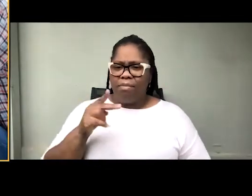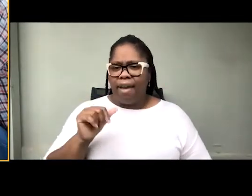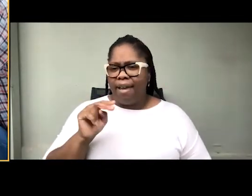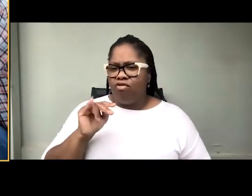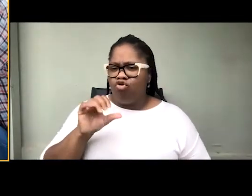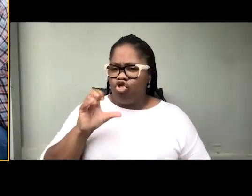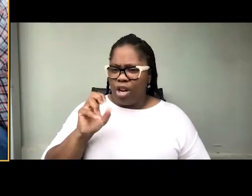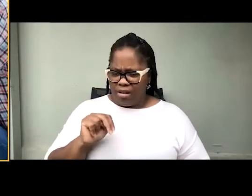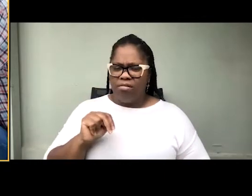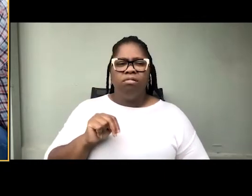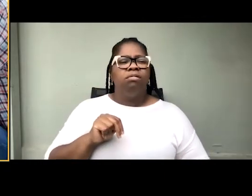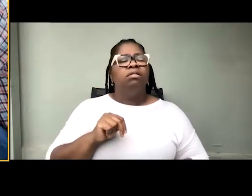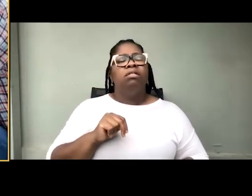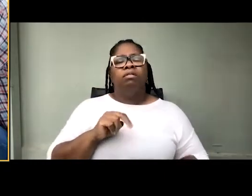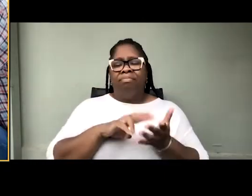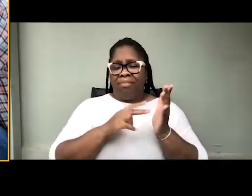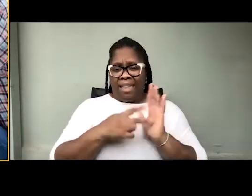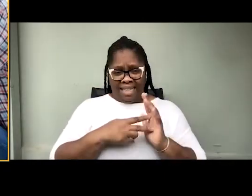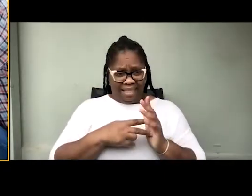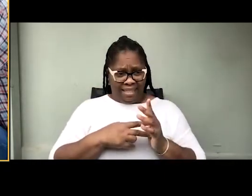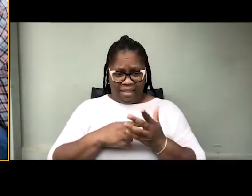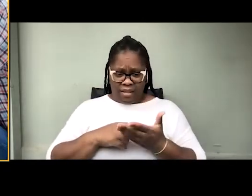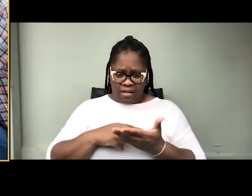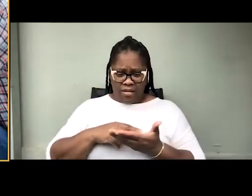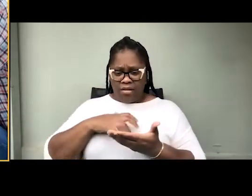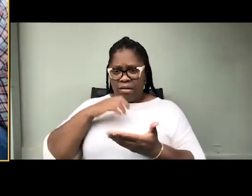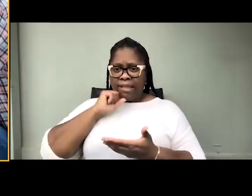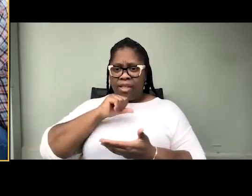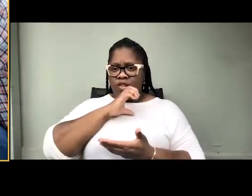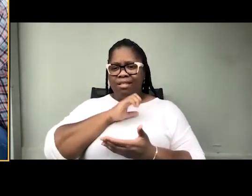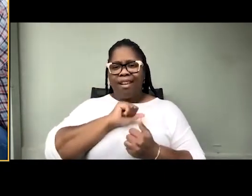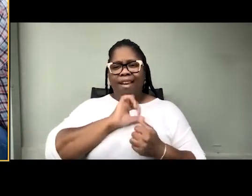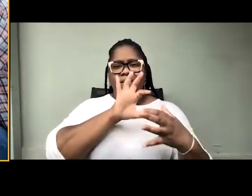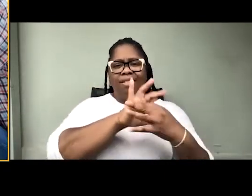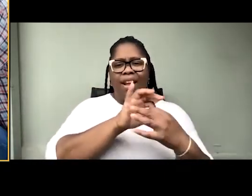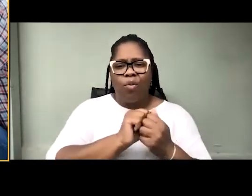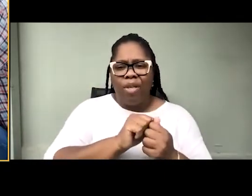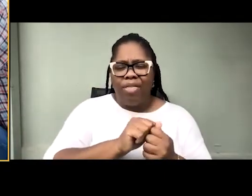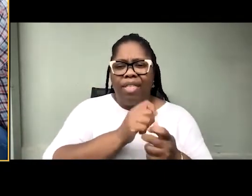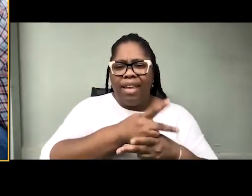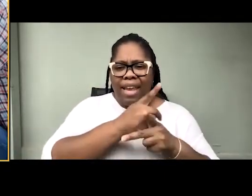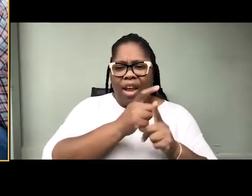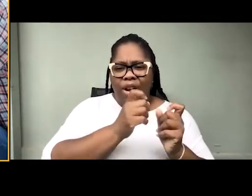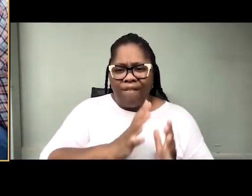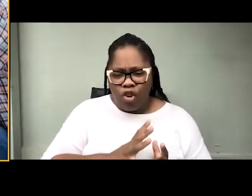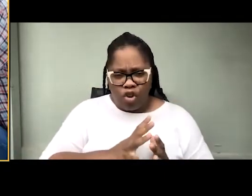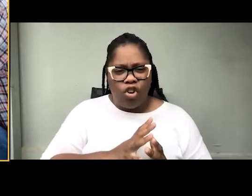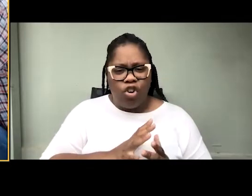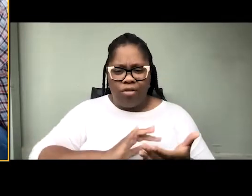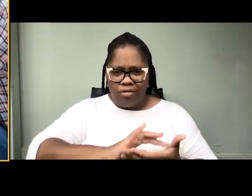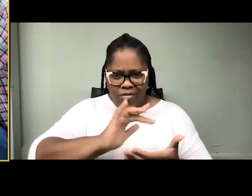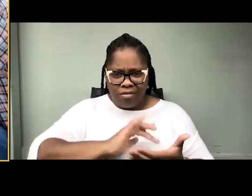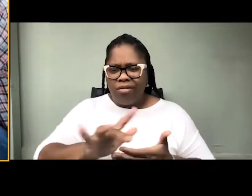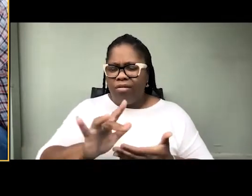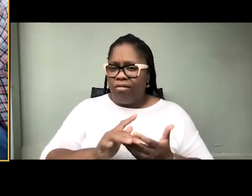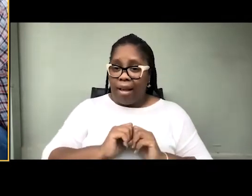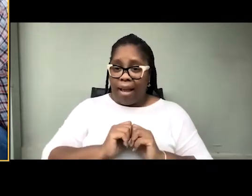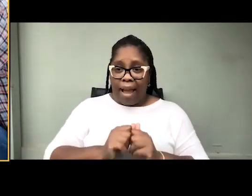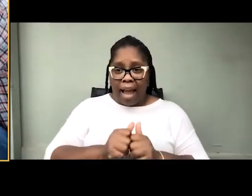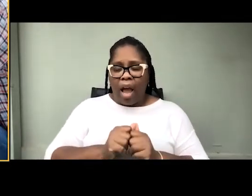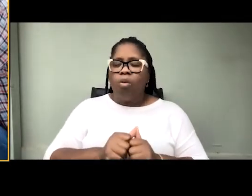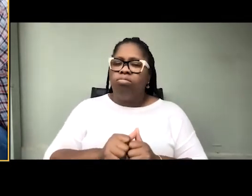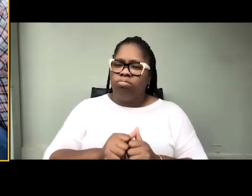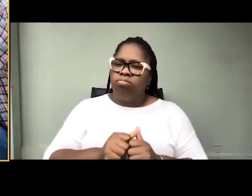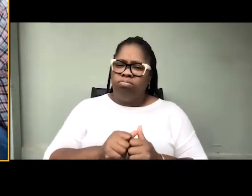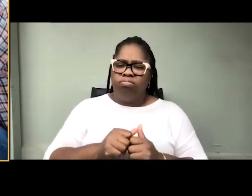making sure that people have access to their caregivers or their healthcare workers via a